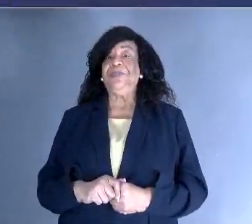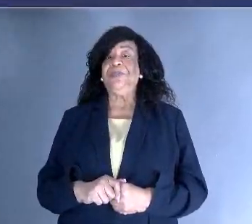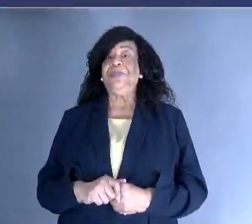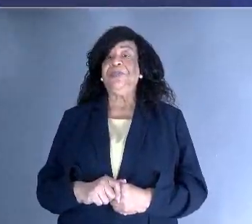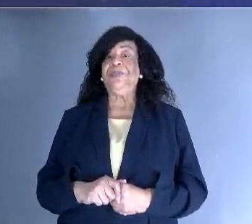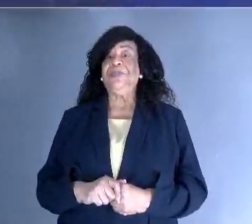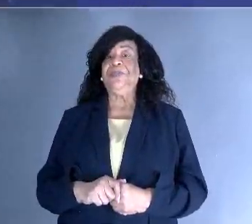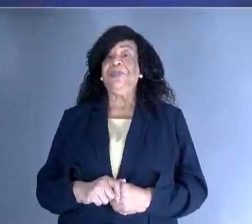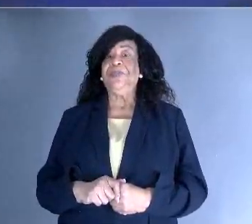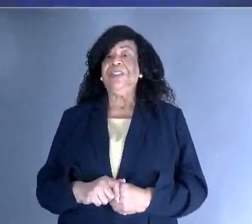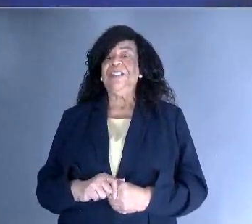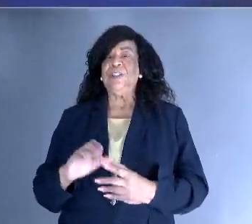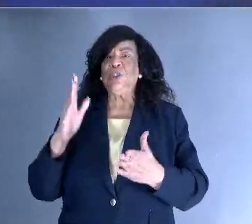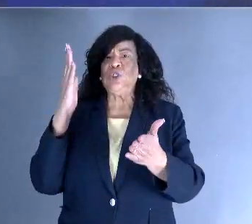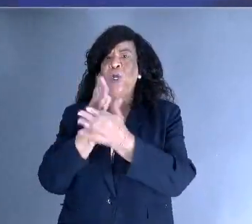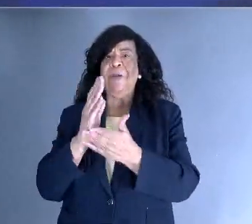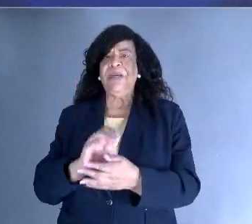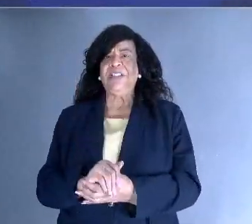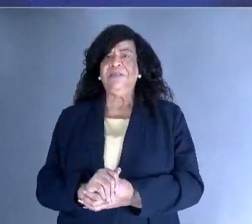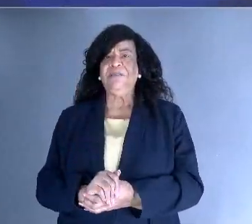and stop it